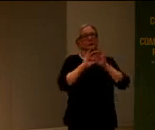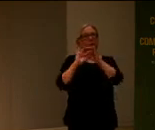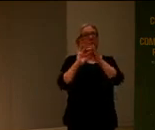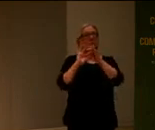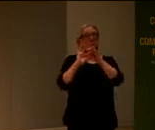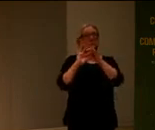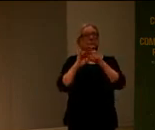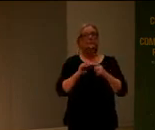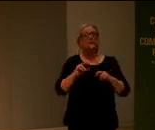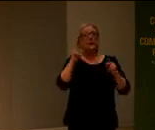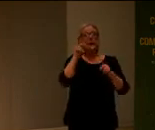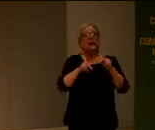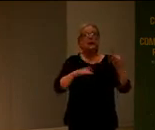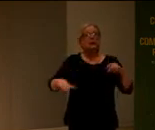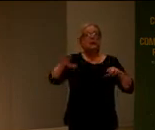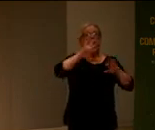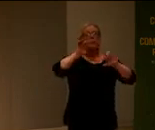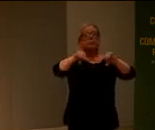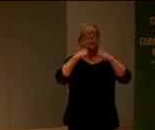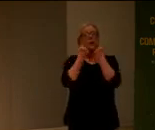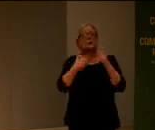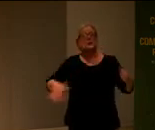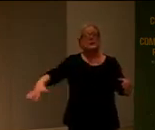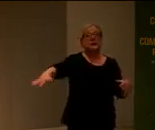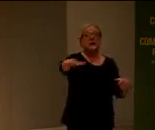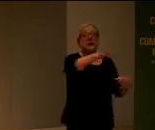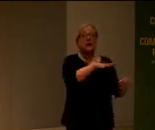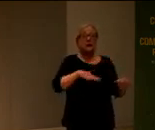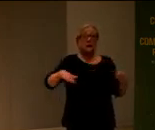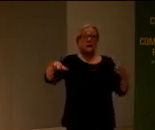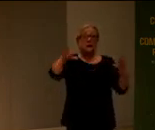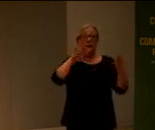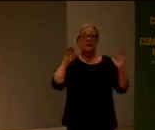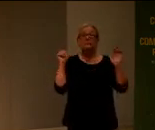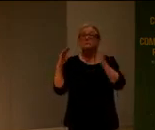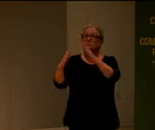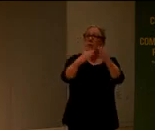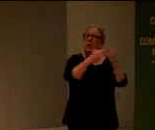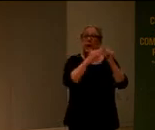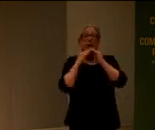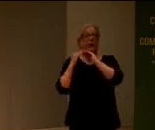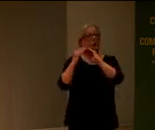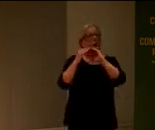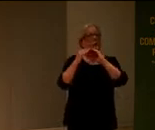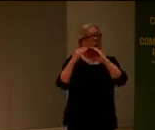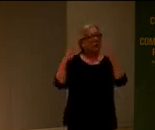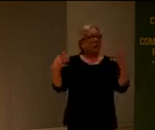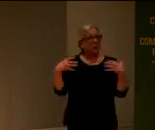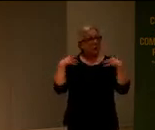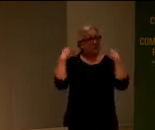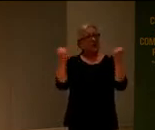together across society with health and equity as what I hope to be common